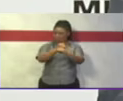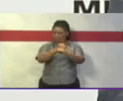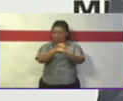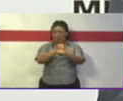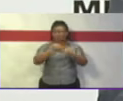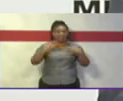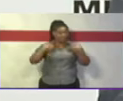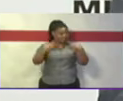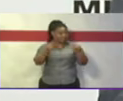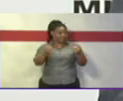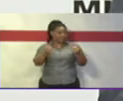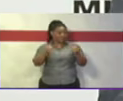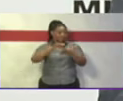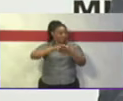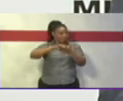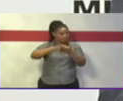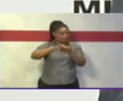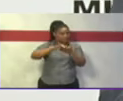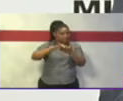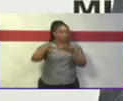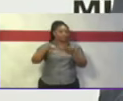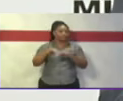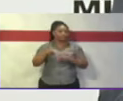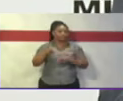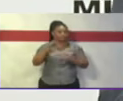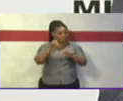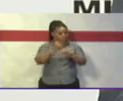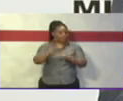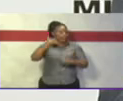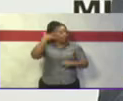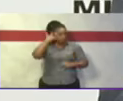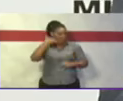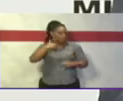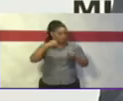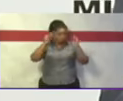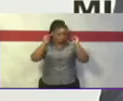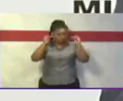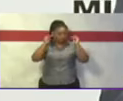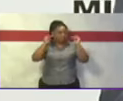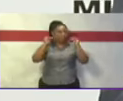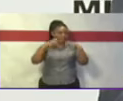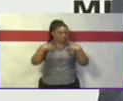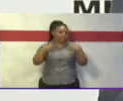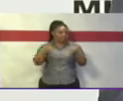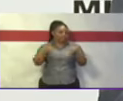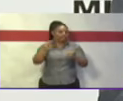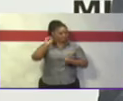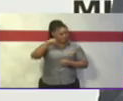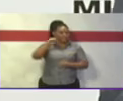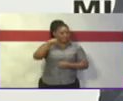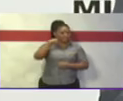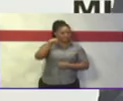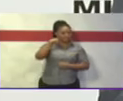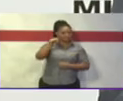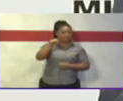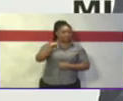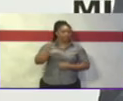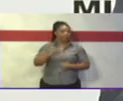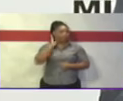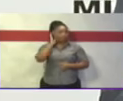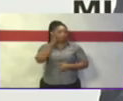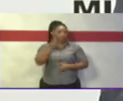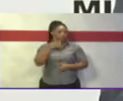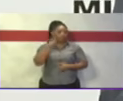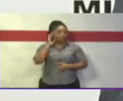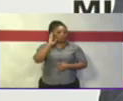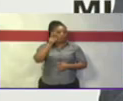So please expect, if you are getting calls in that regard, the Ministry of Health is doing and conducting an exercise whereby calls